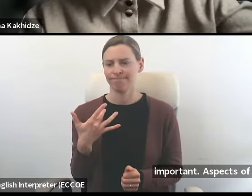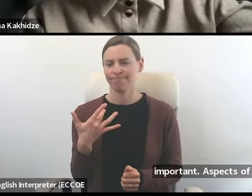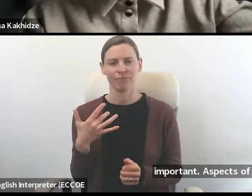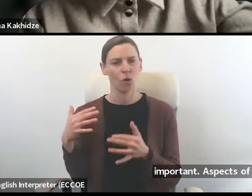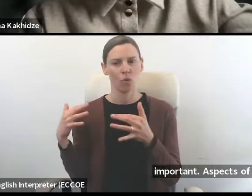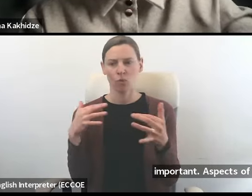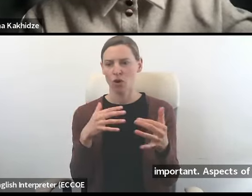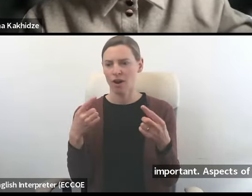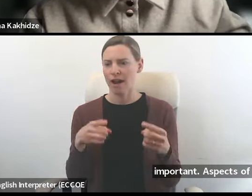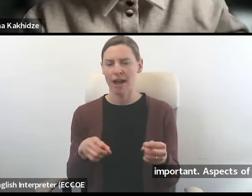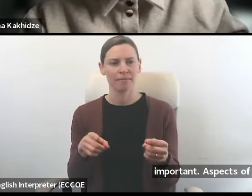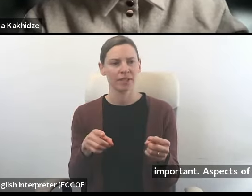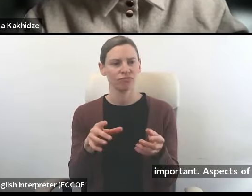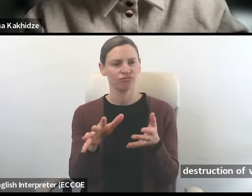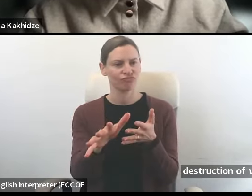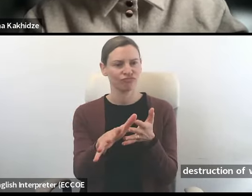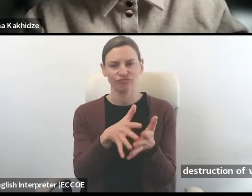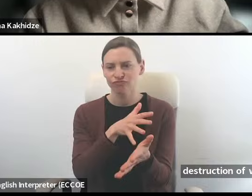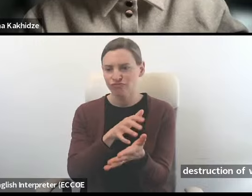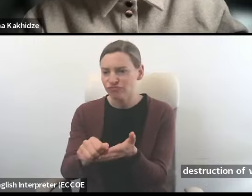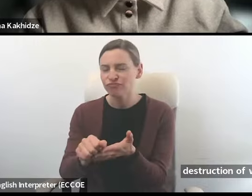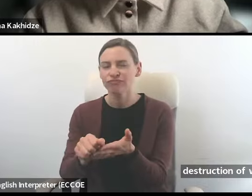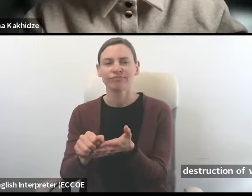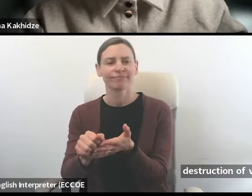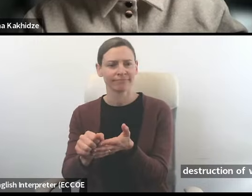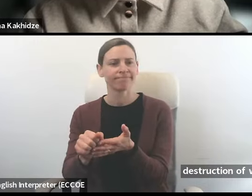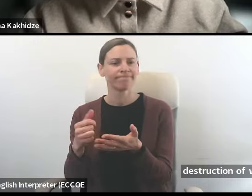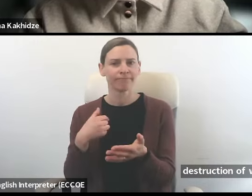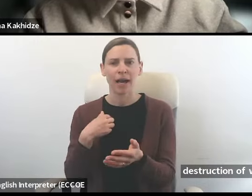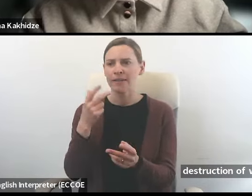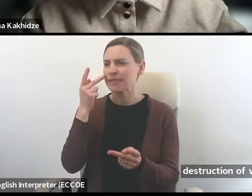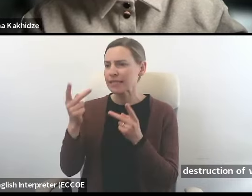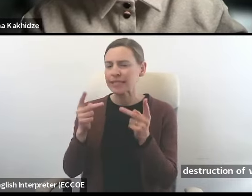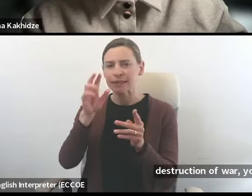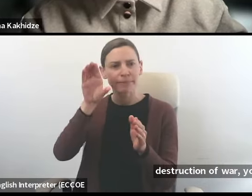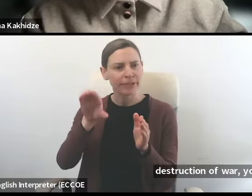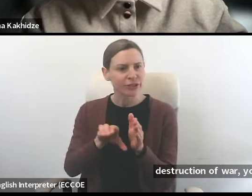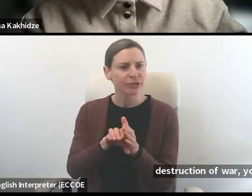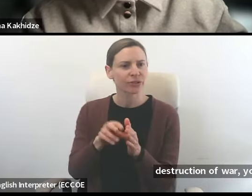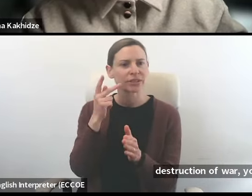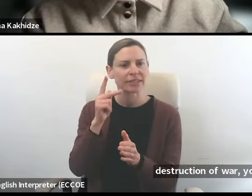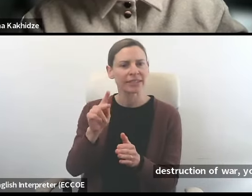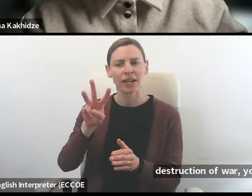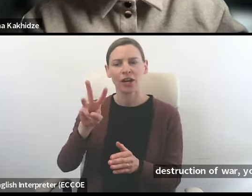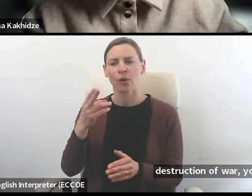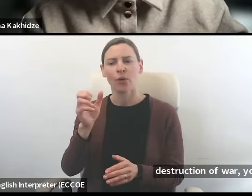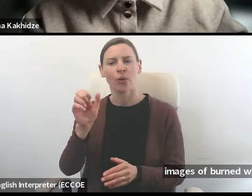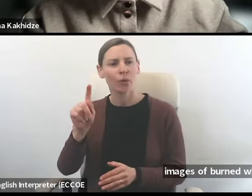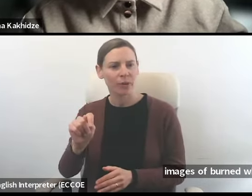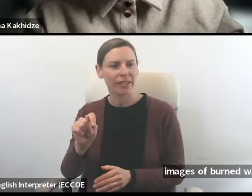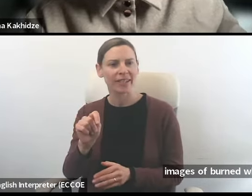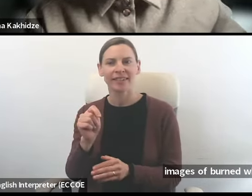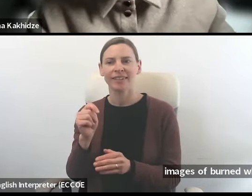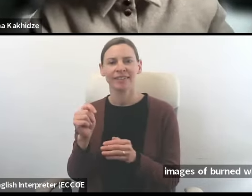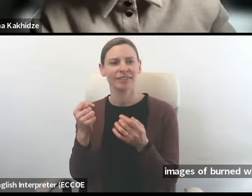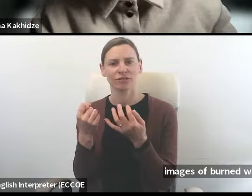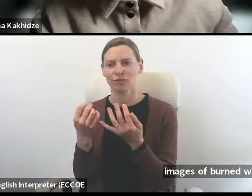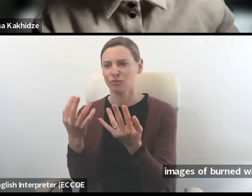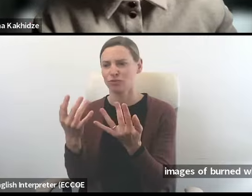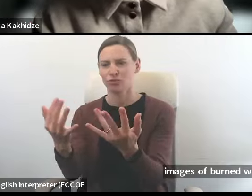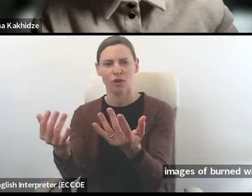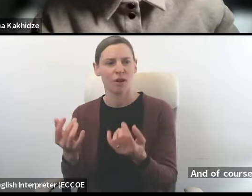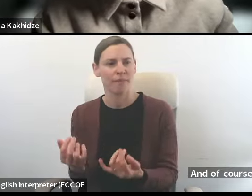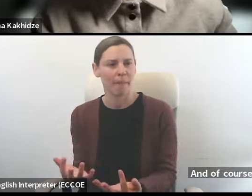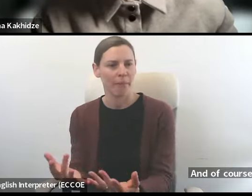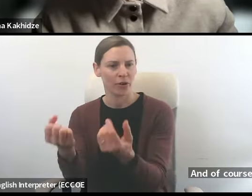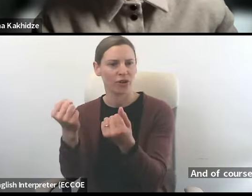numerous images of burned wheat fields, of burned forests. And of course, I know about the